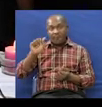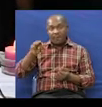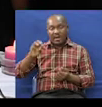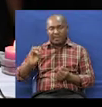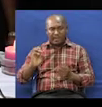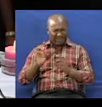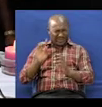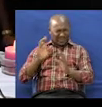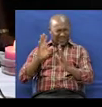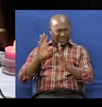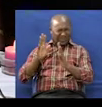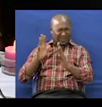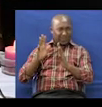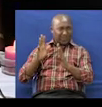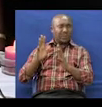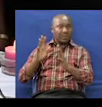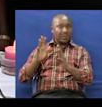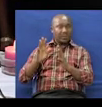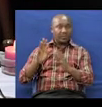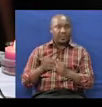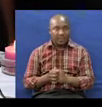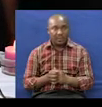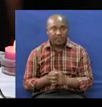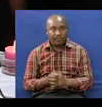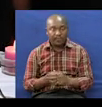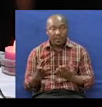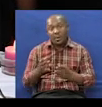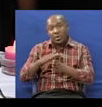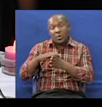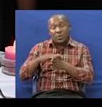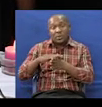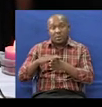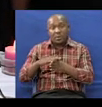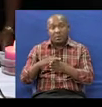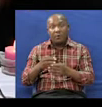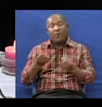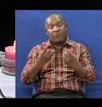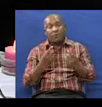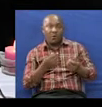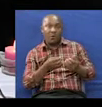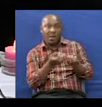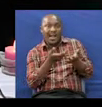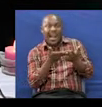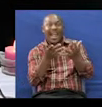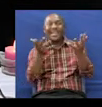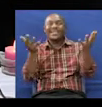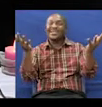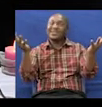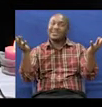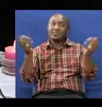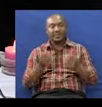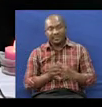bright, it is used as, or used for lighting purpose.